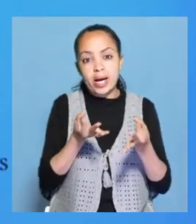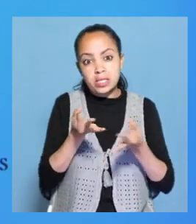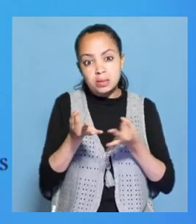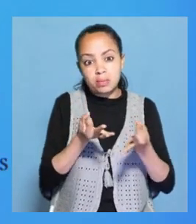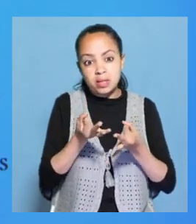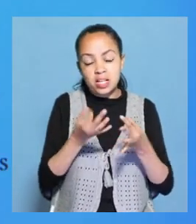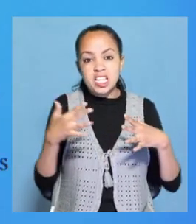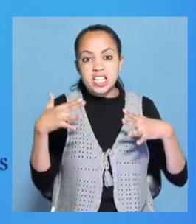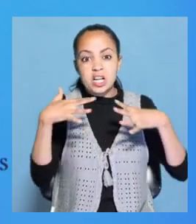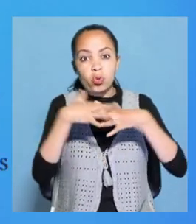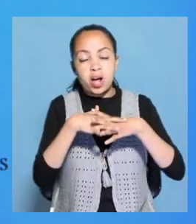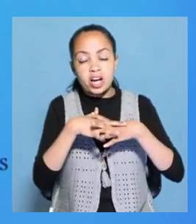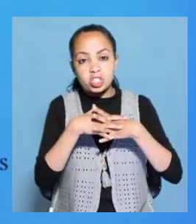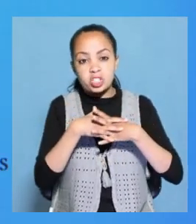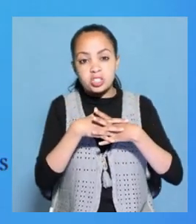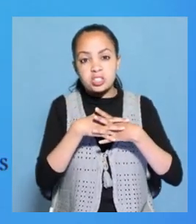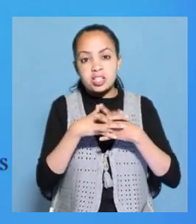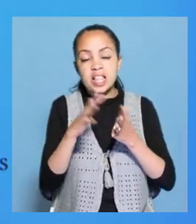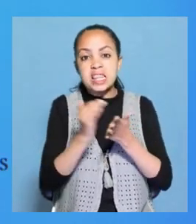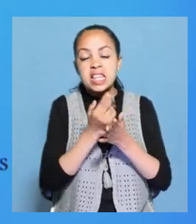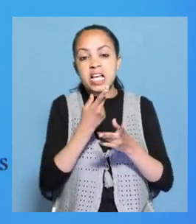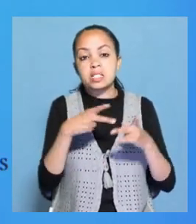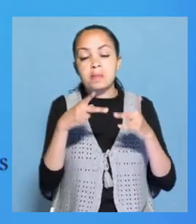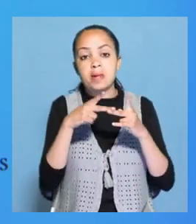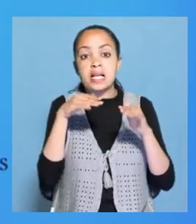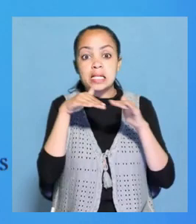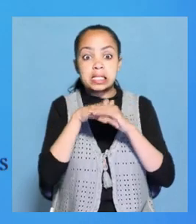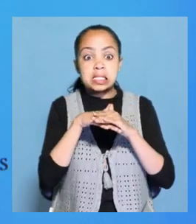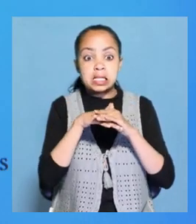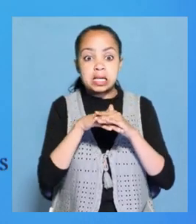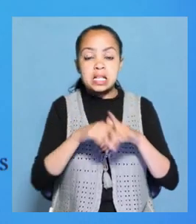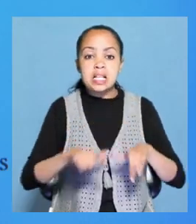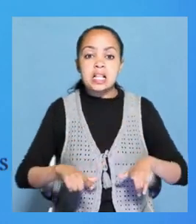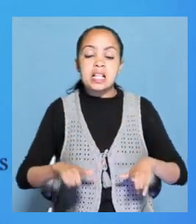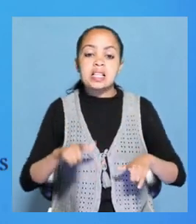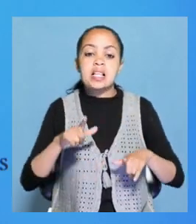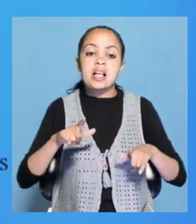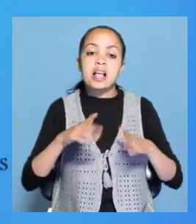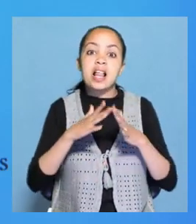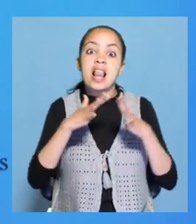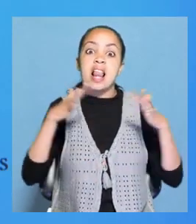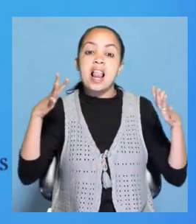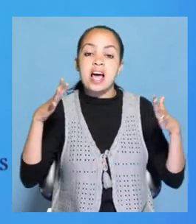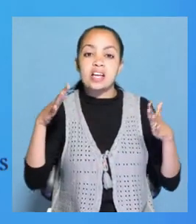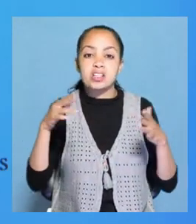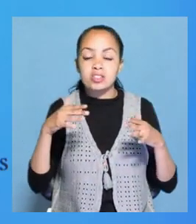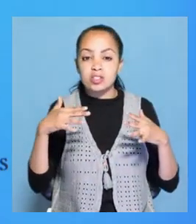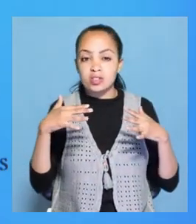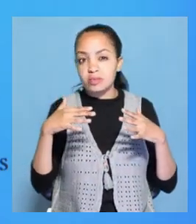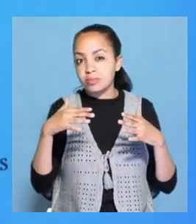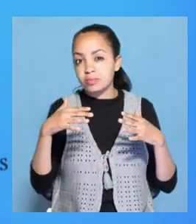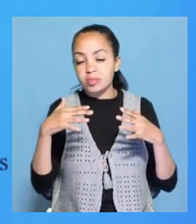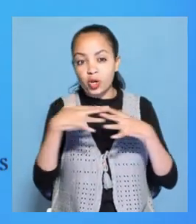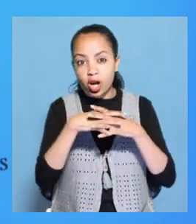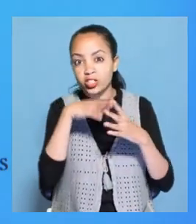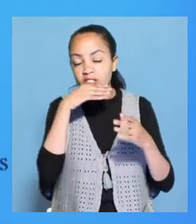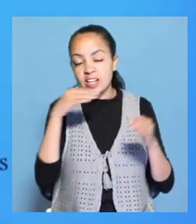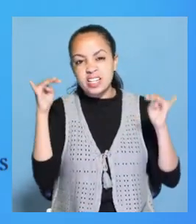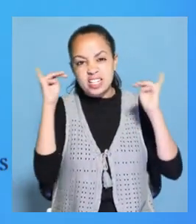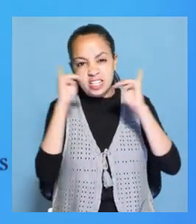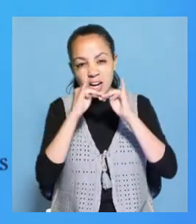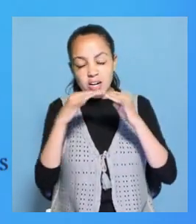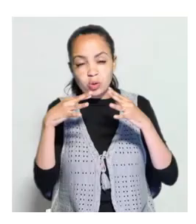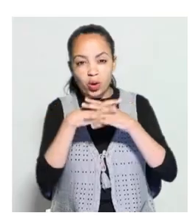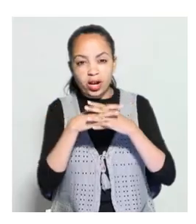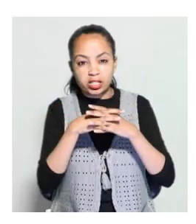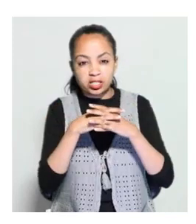explain reaction takes place in light reaction and dark reaction, and again distinguish the